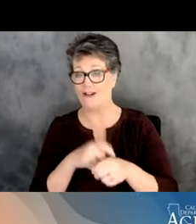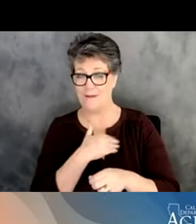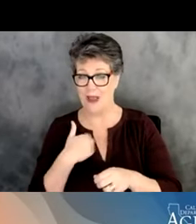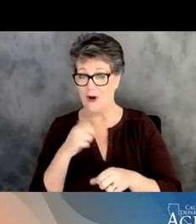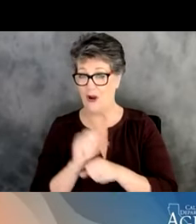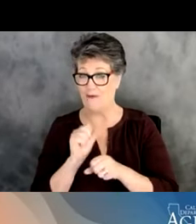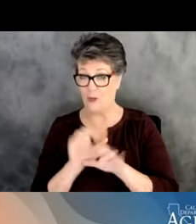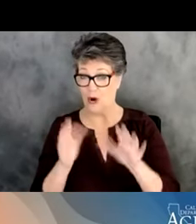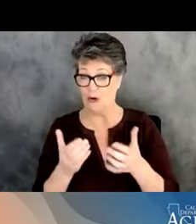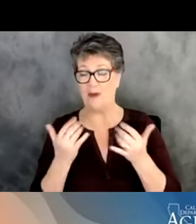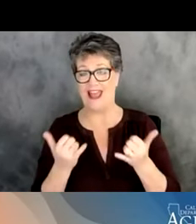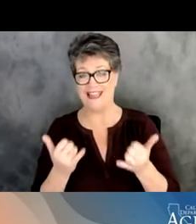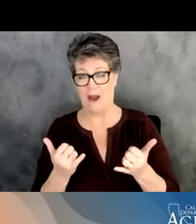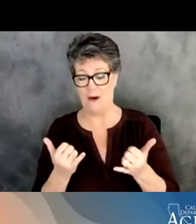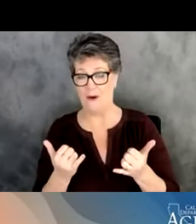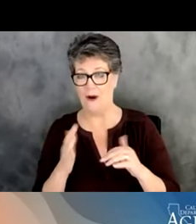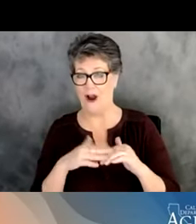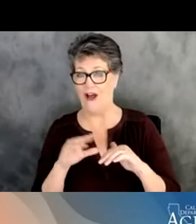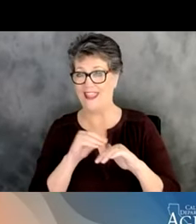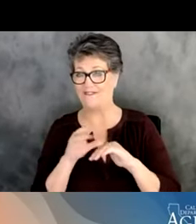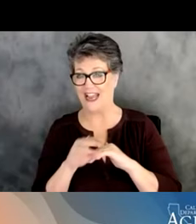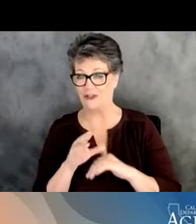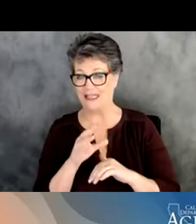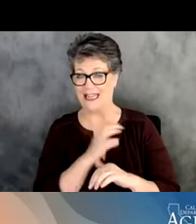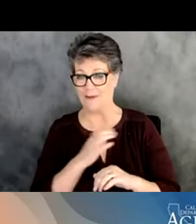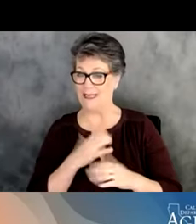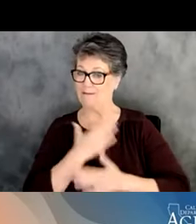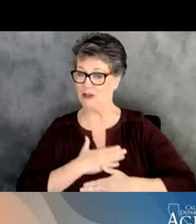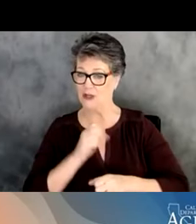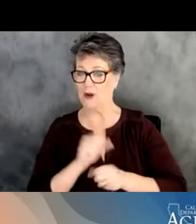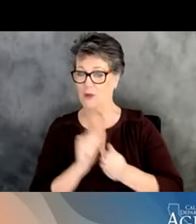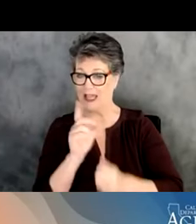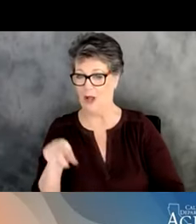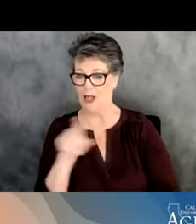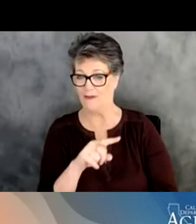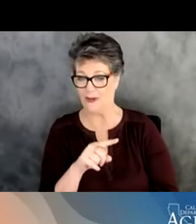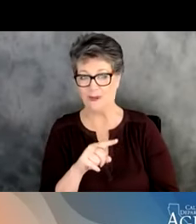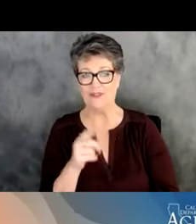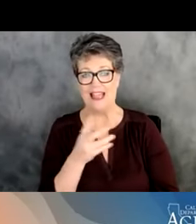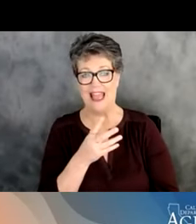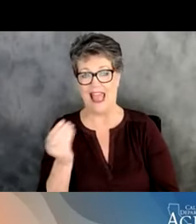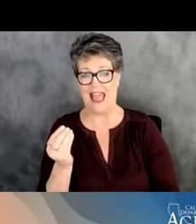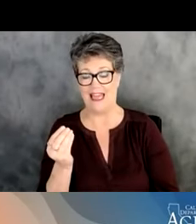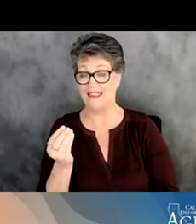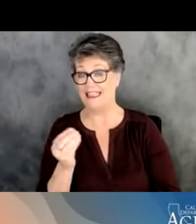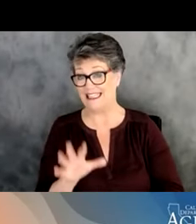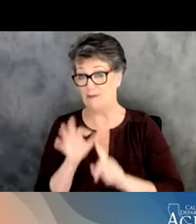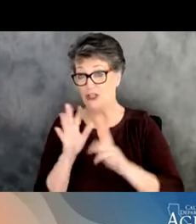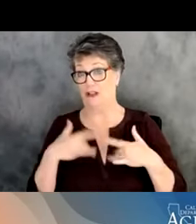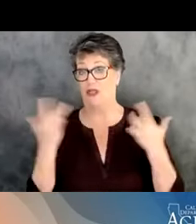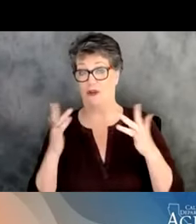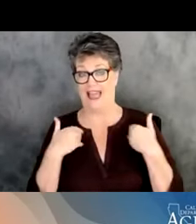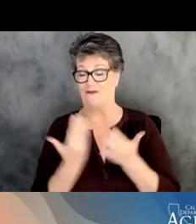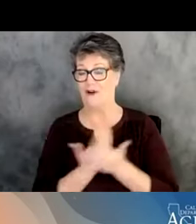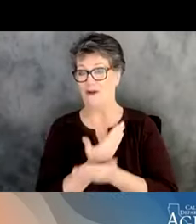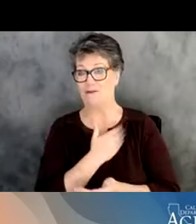now the committee. So a pleasure to be working with all of you. And I'm especially thrilled to have our new